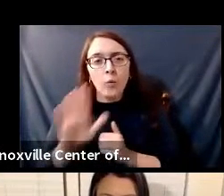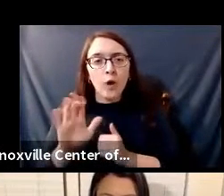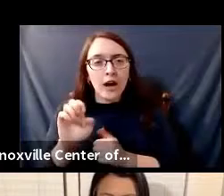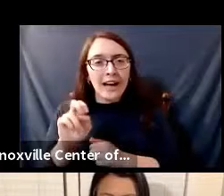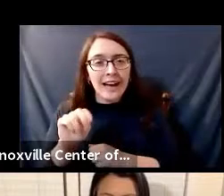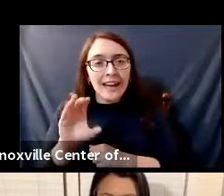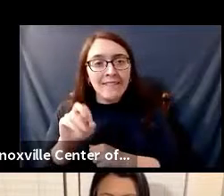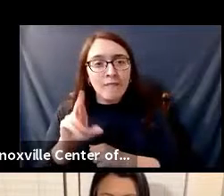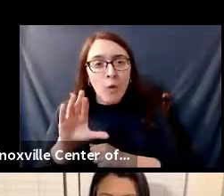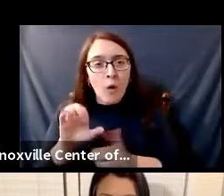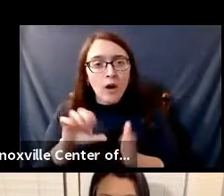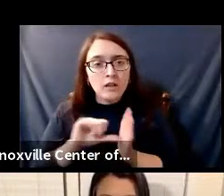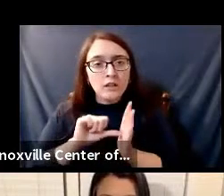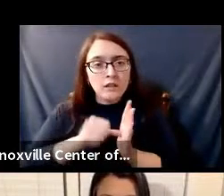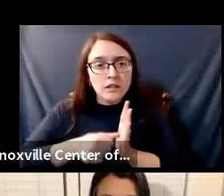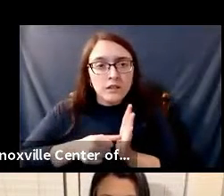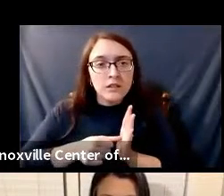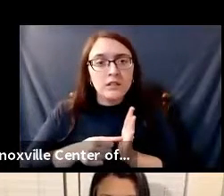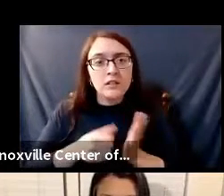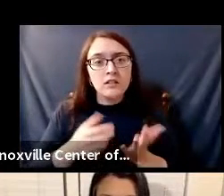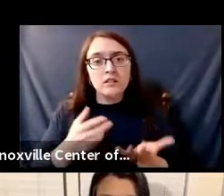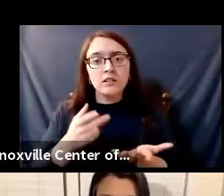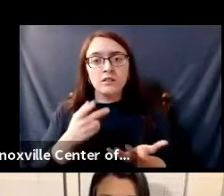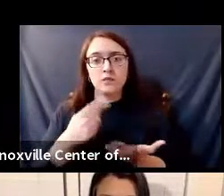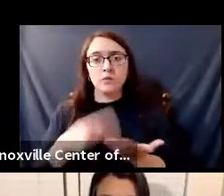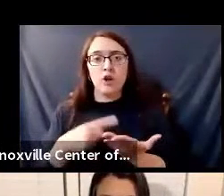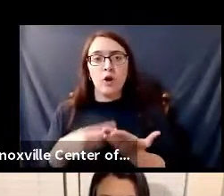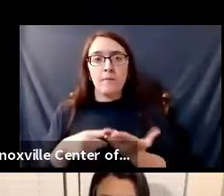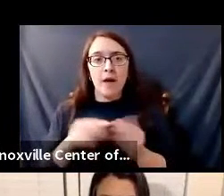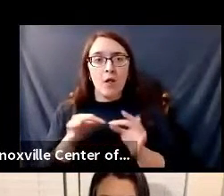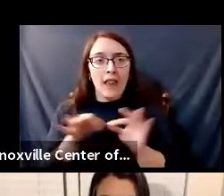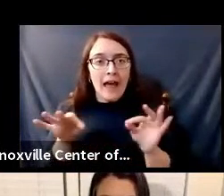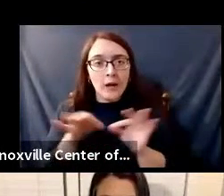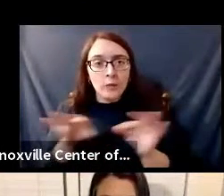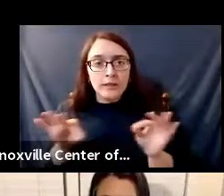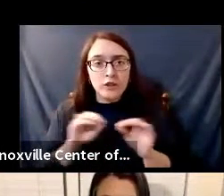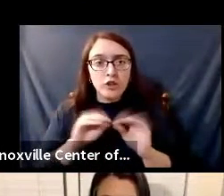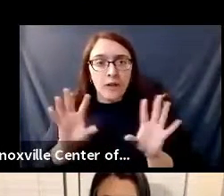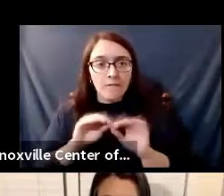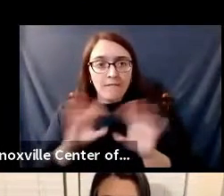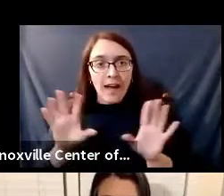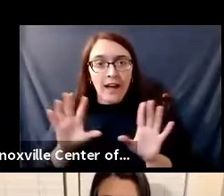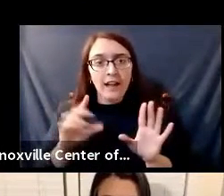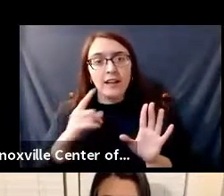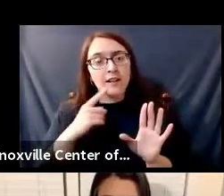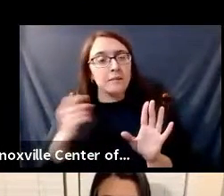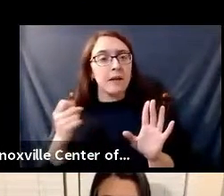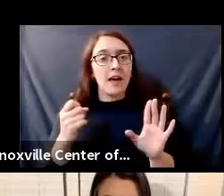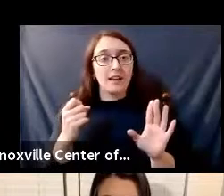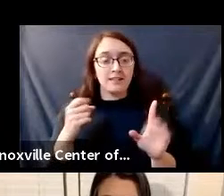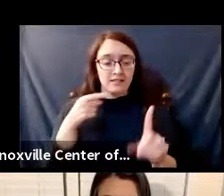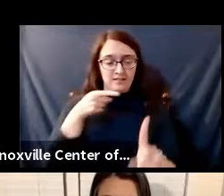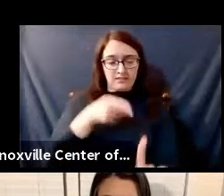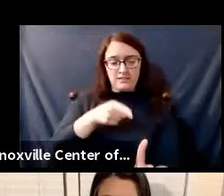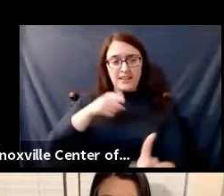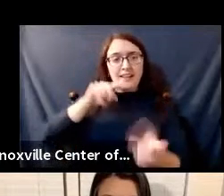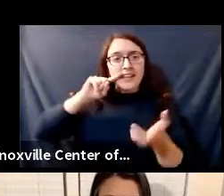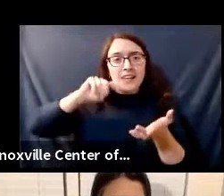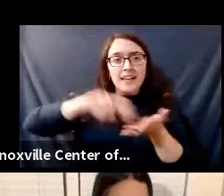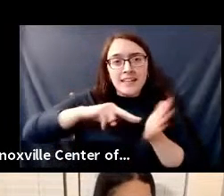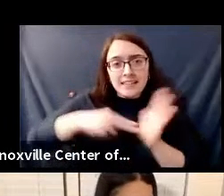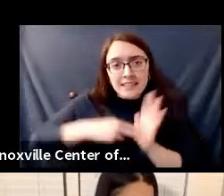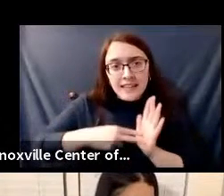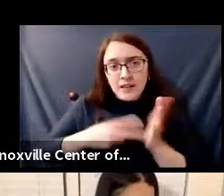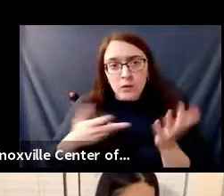that also, as we talk about clarifying the language, and because a lot of this gets back to intent, although